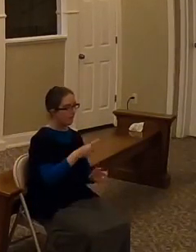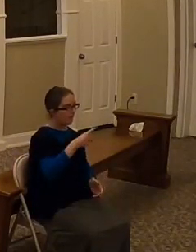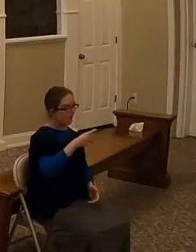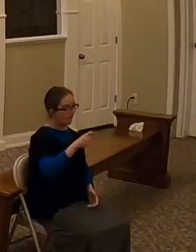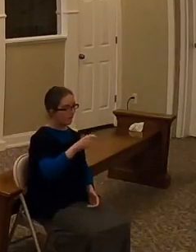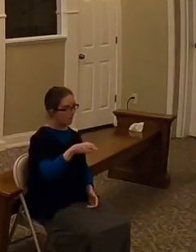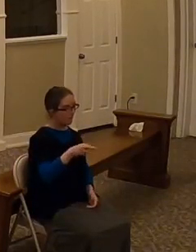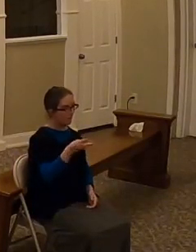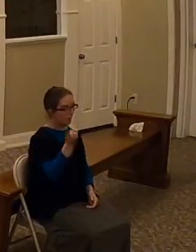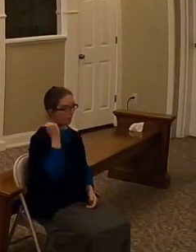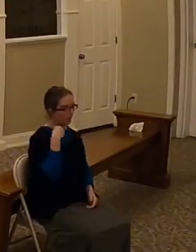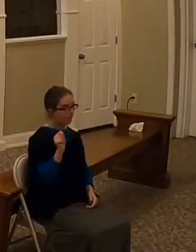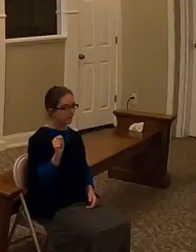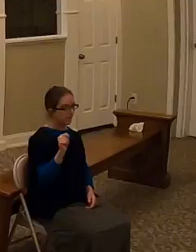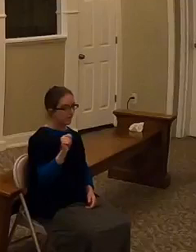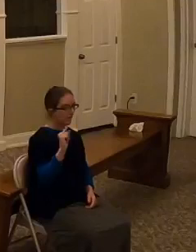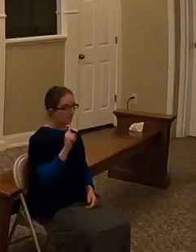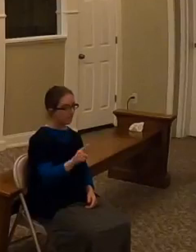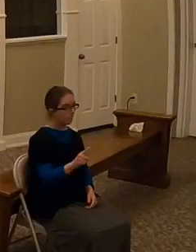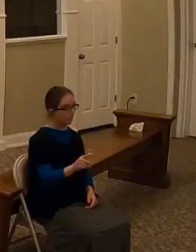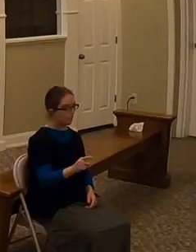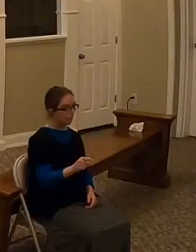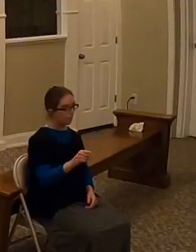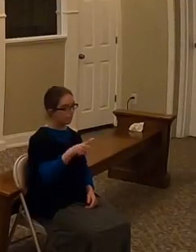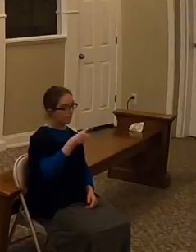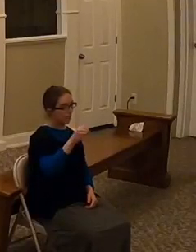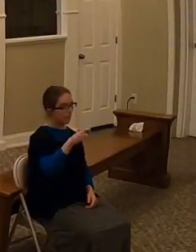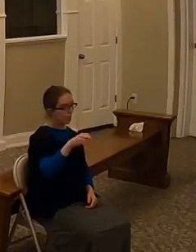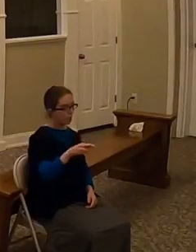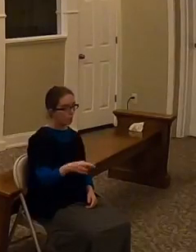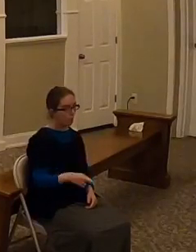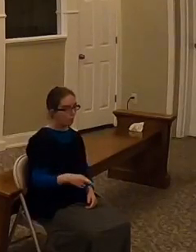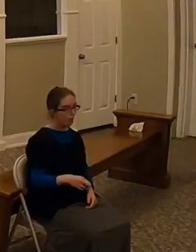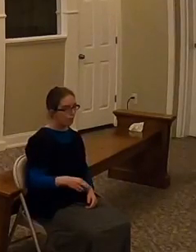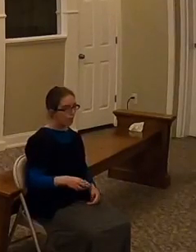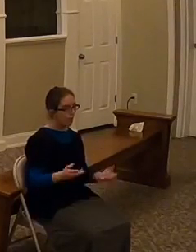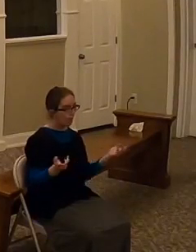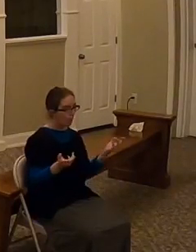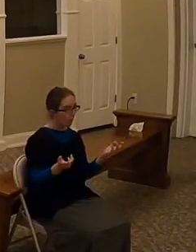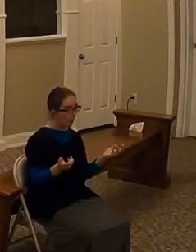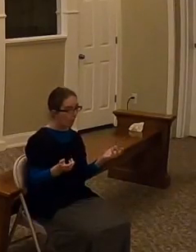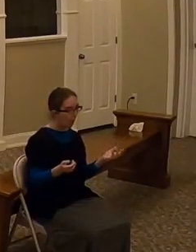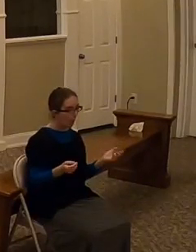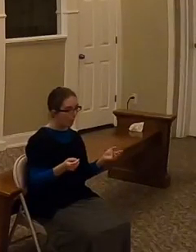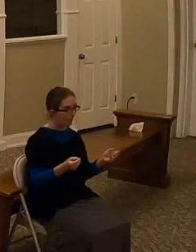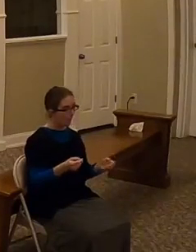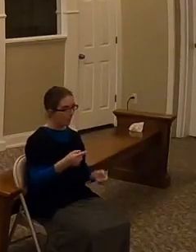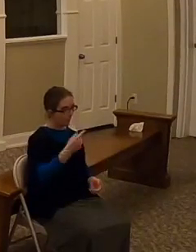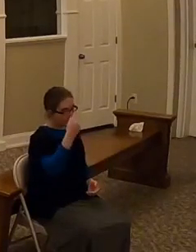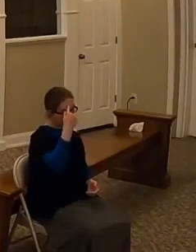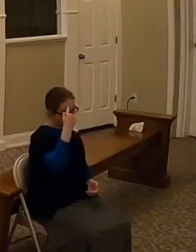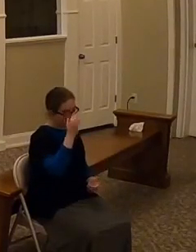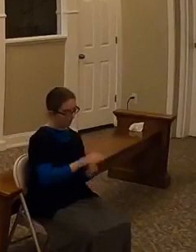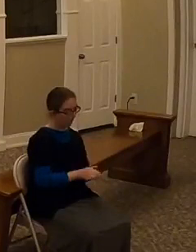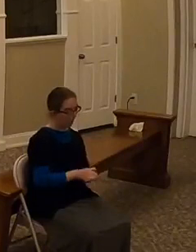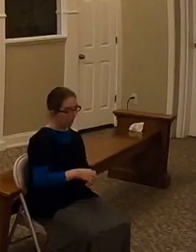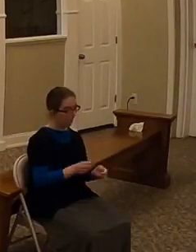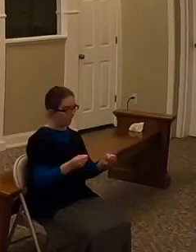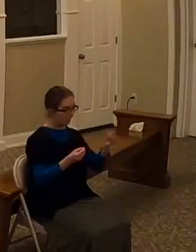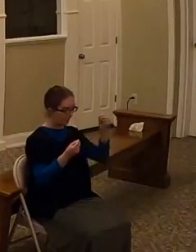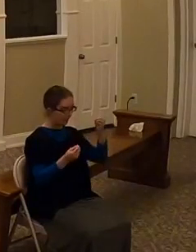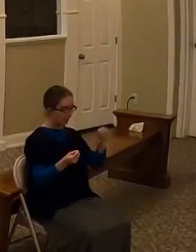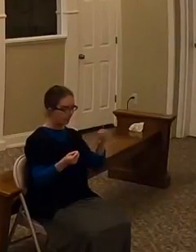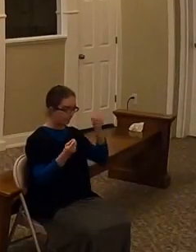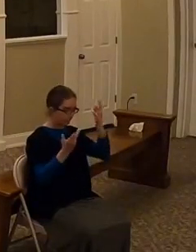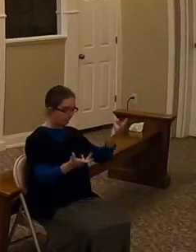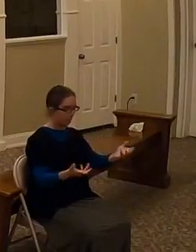Peter was the first pope. Well, if Peter's the first pope, then you need to believe what he taught. Yeah. Yeah.